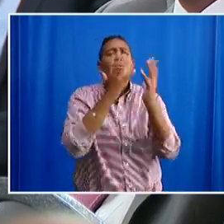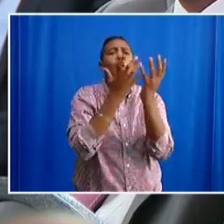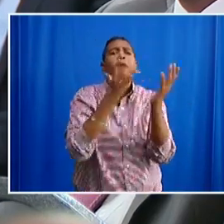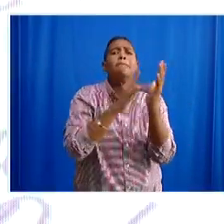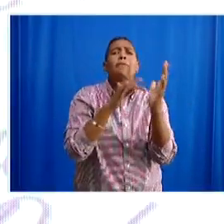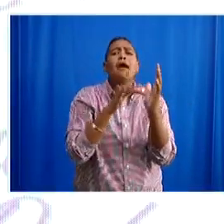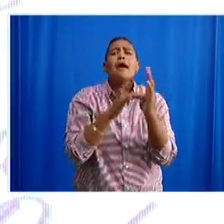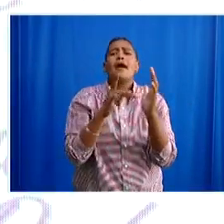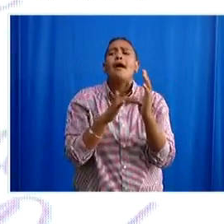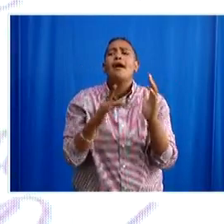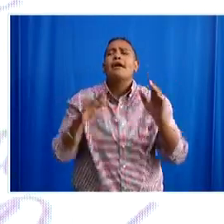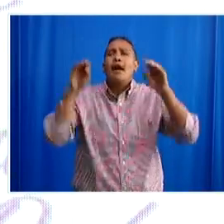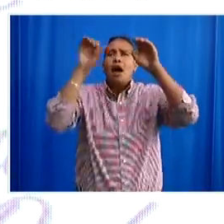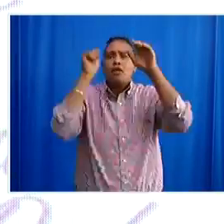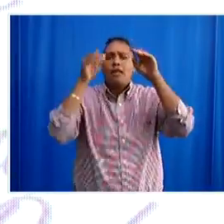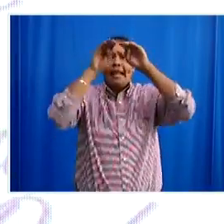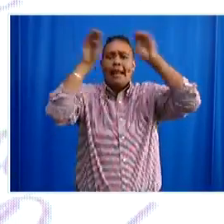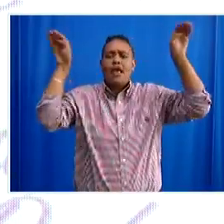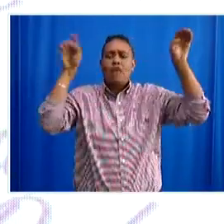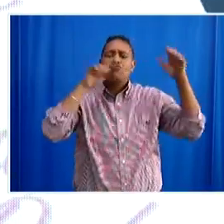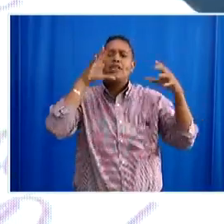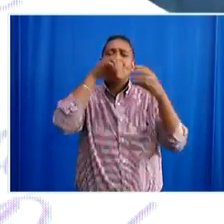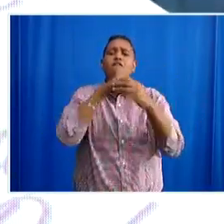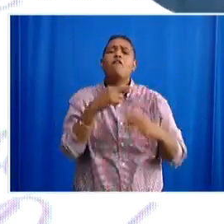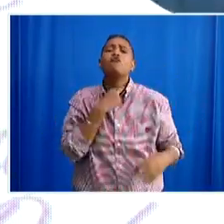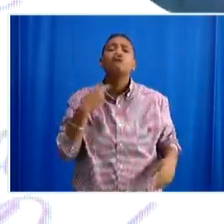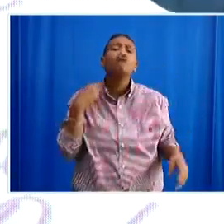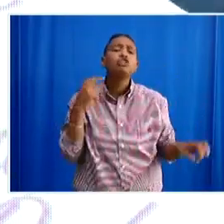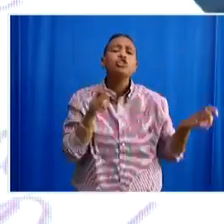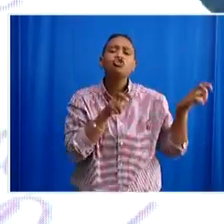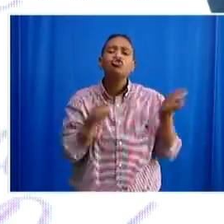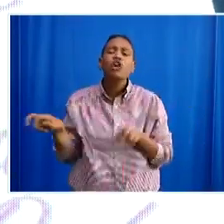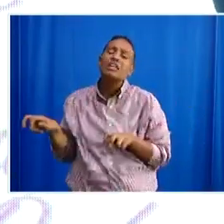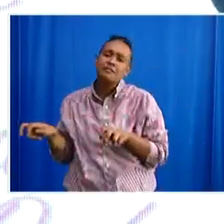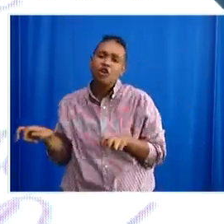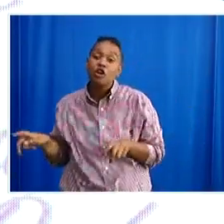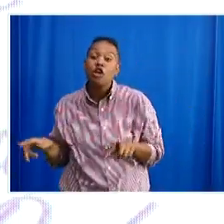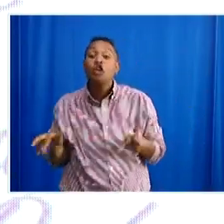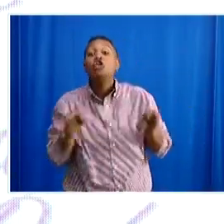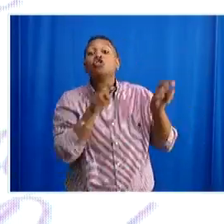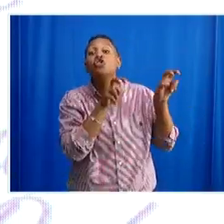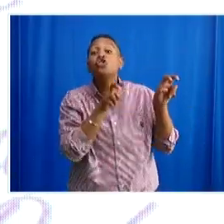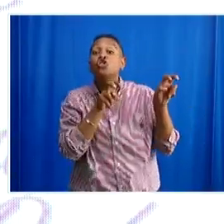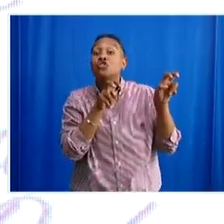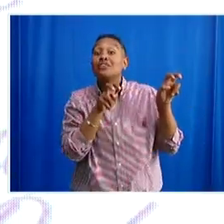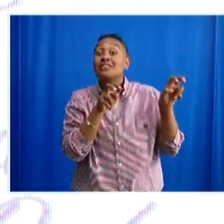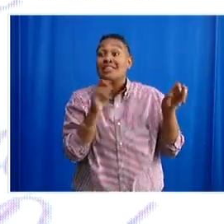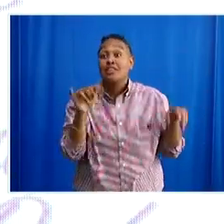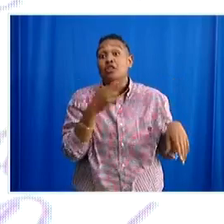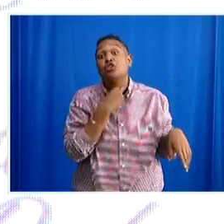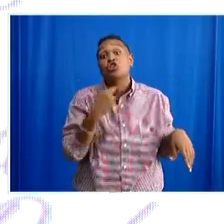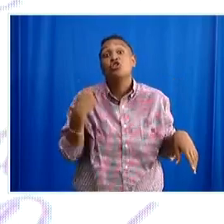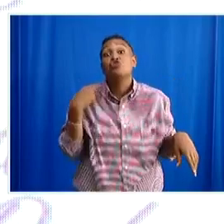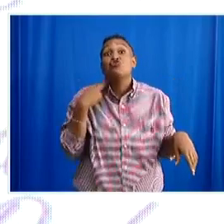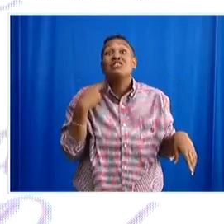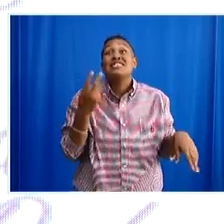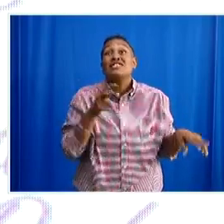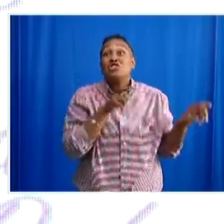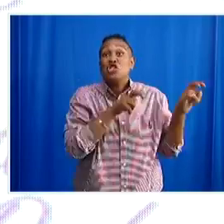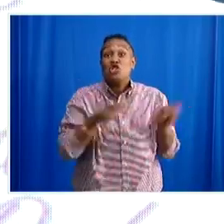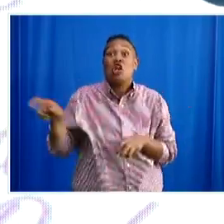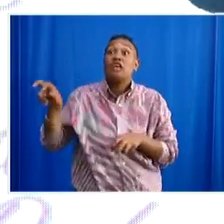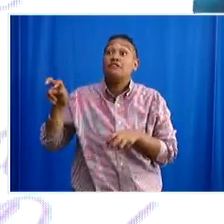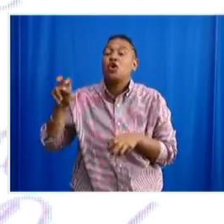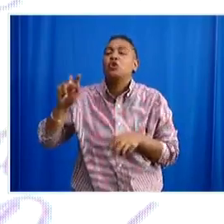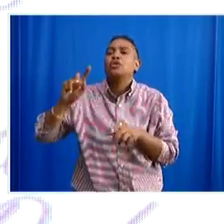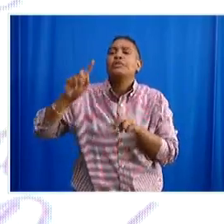layer that involves risk transfer, transferring the risk of such an event to parties that are